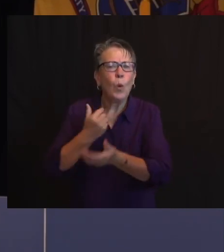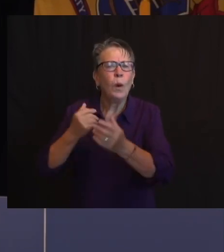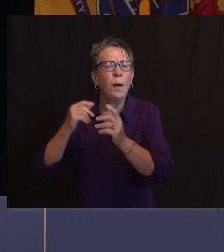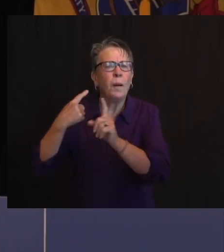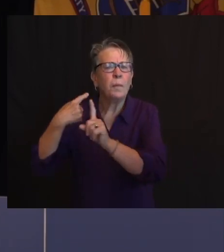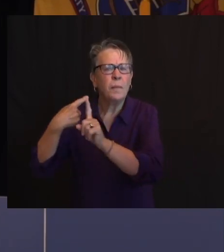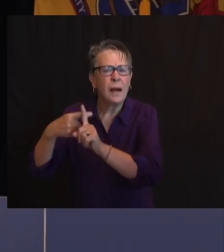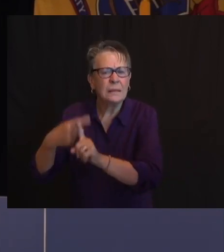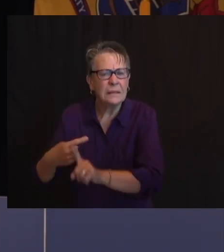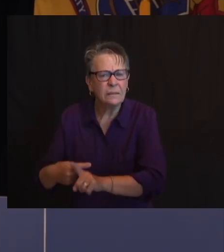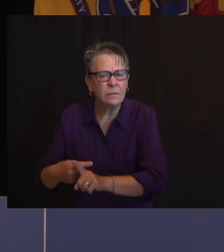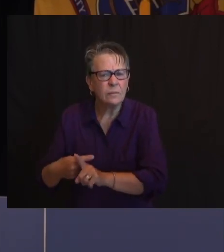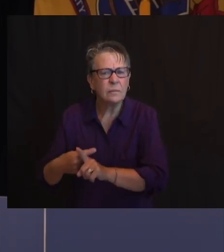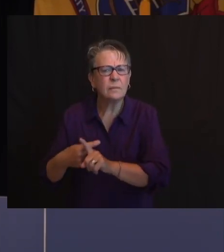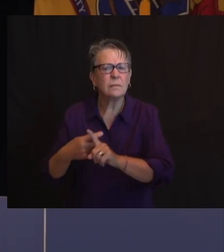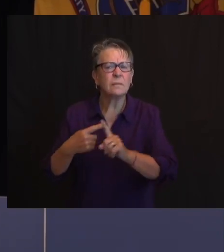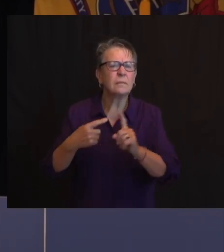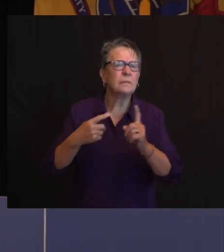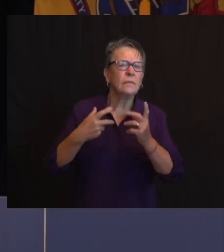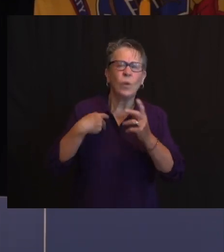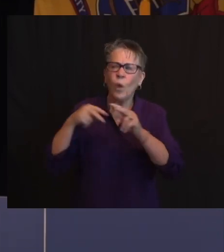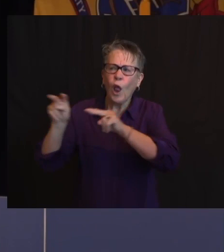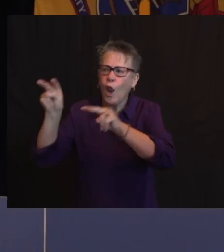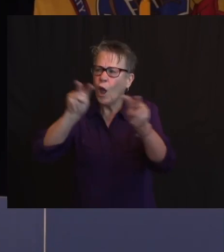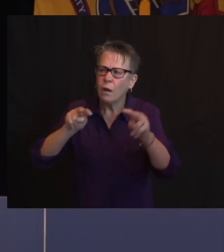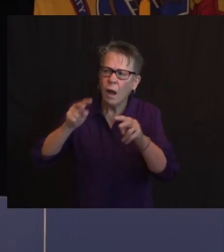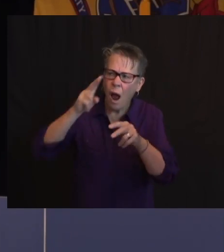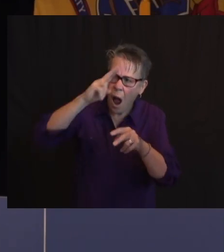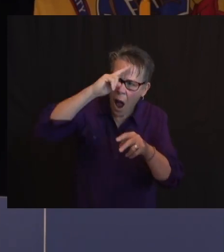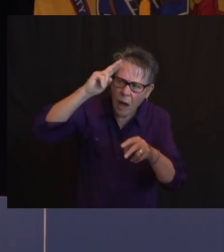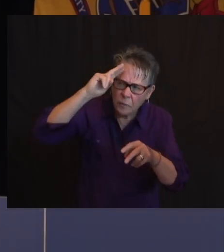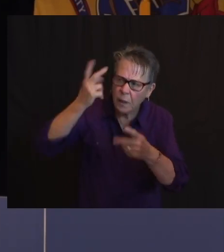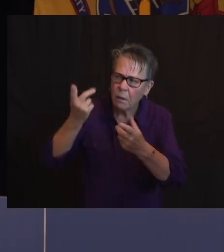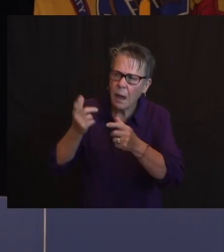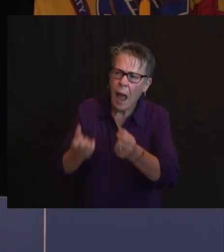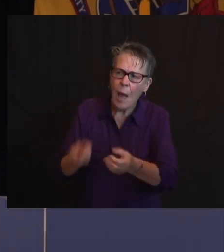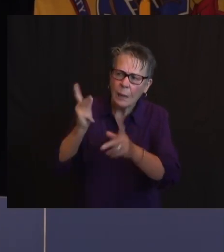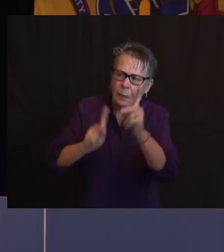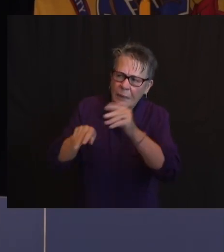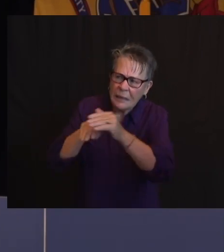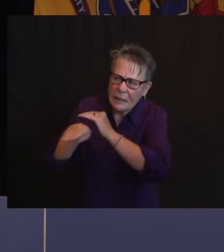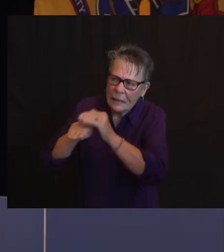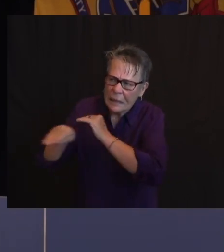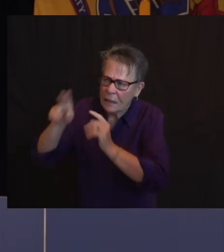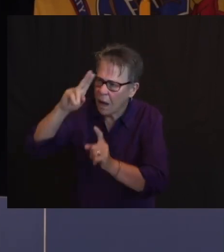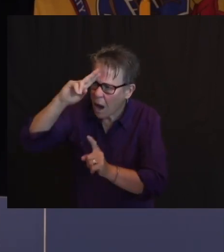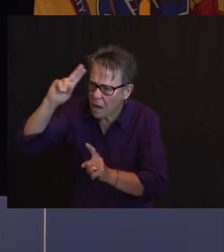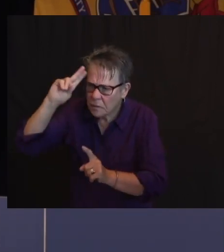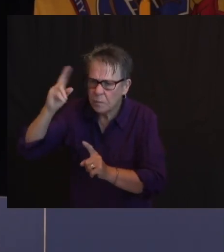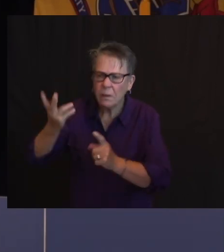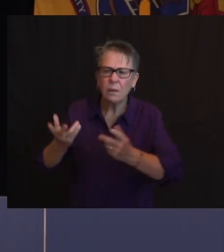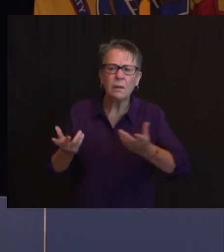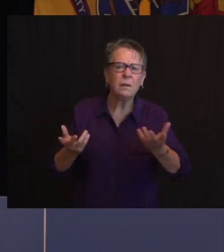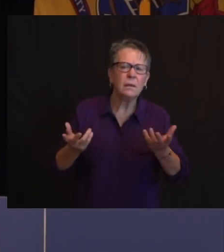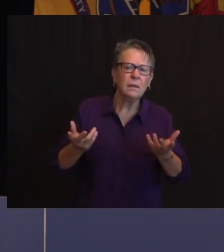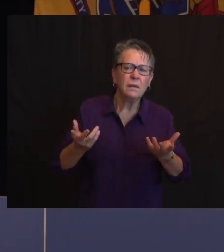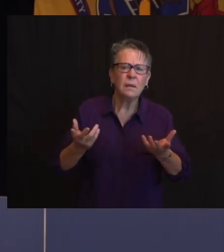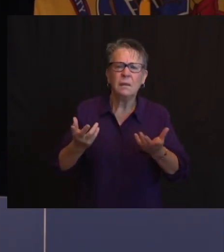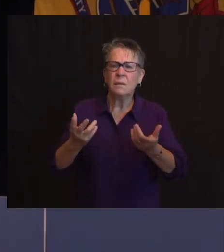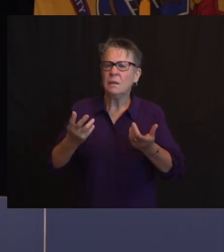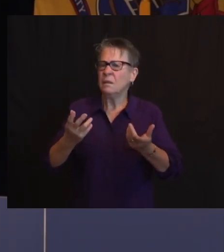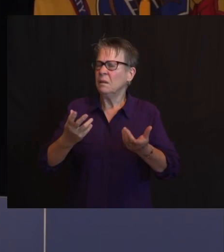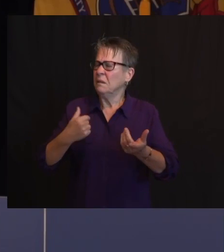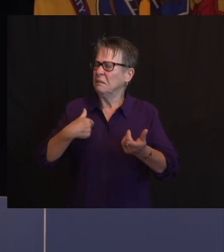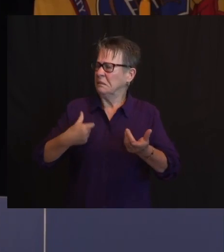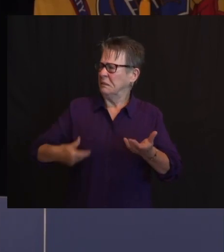agree with what both people said. I do not yet see a second wave. I'm always paying attention for the feeling of that undertow that